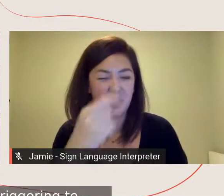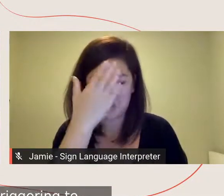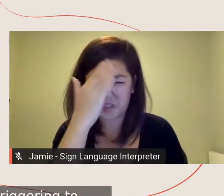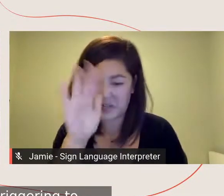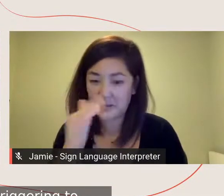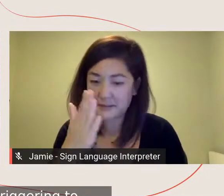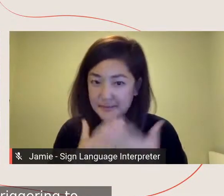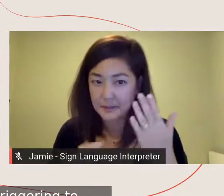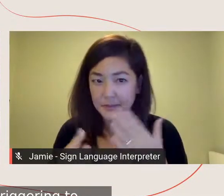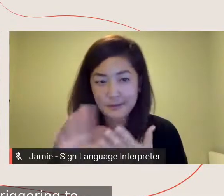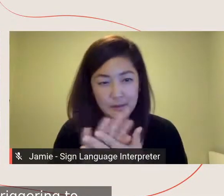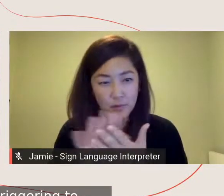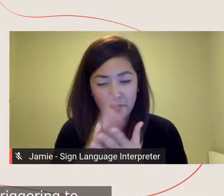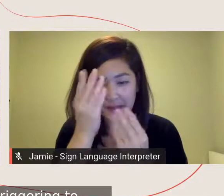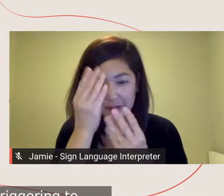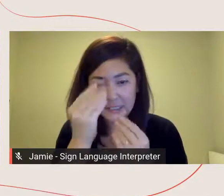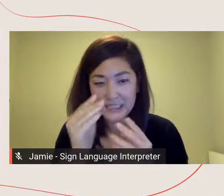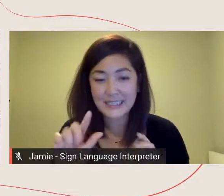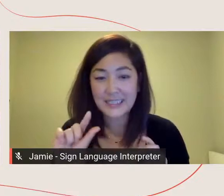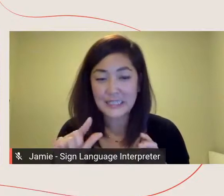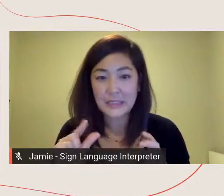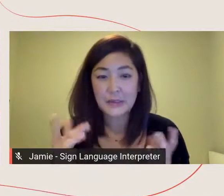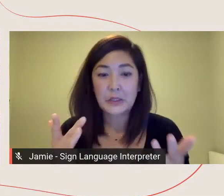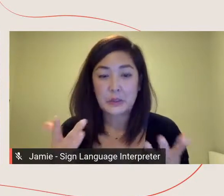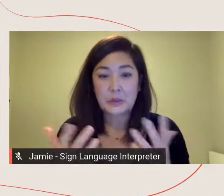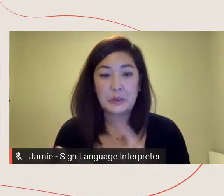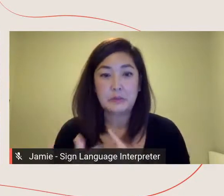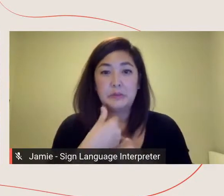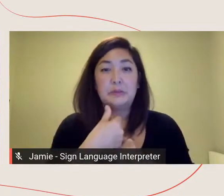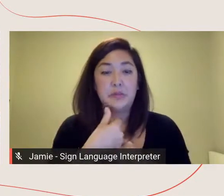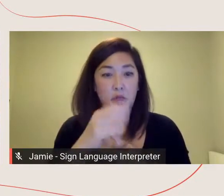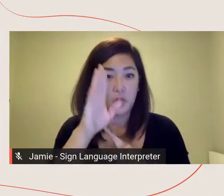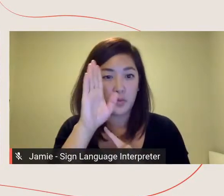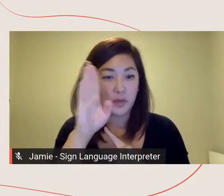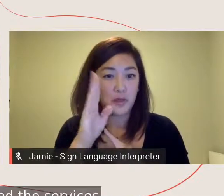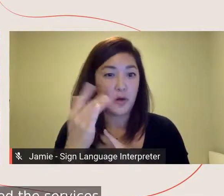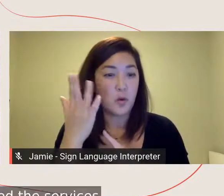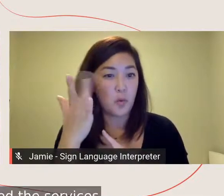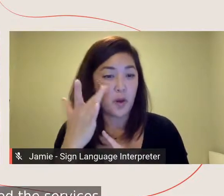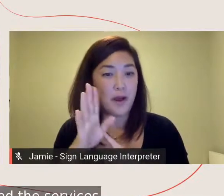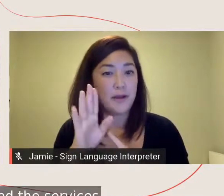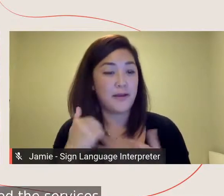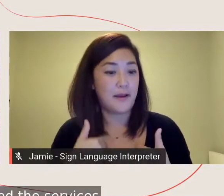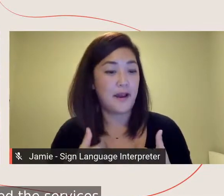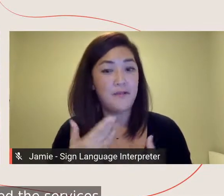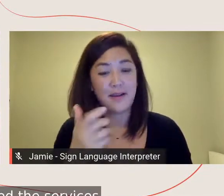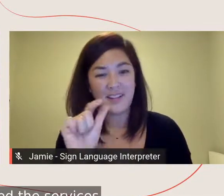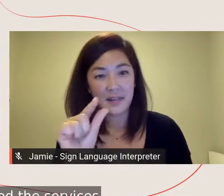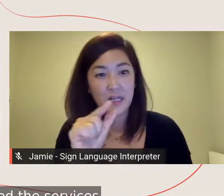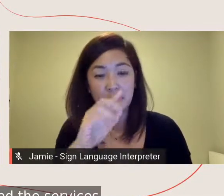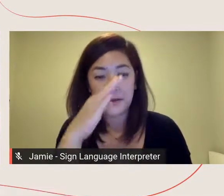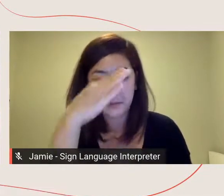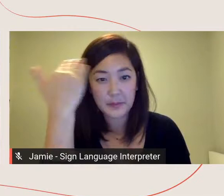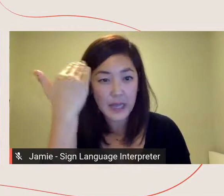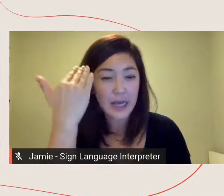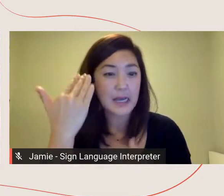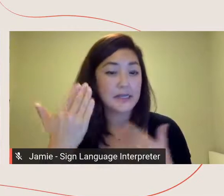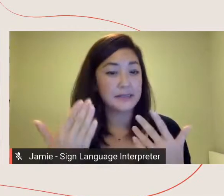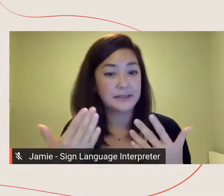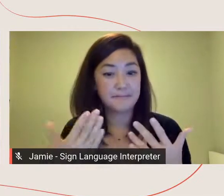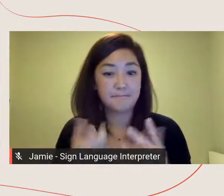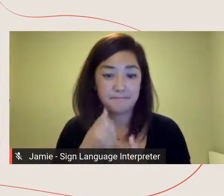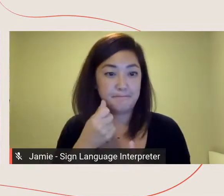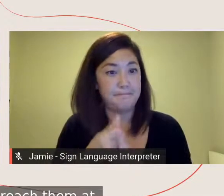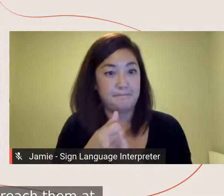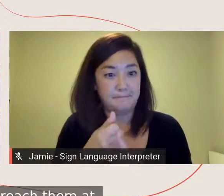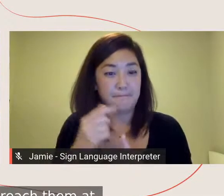be triggering to those who have been impacted by traumatic anti-Black violence. We've engaged the services of an active listener to support this